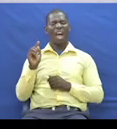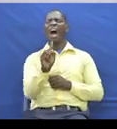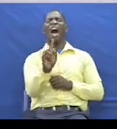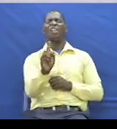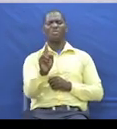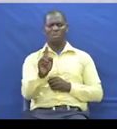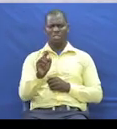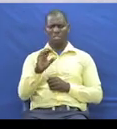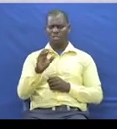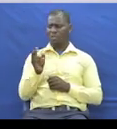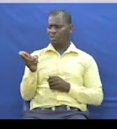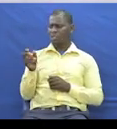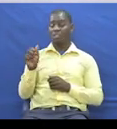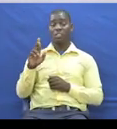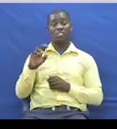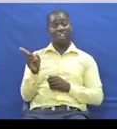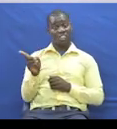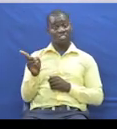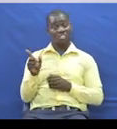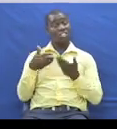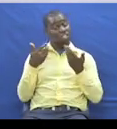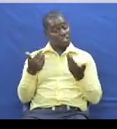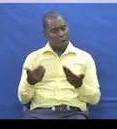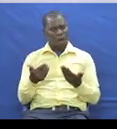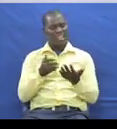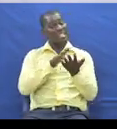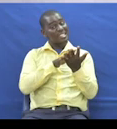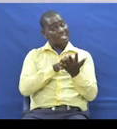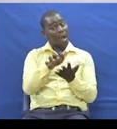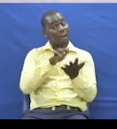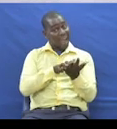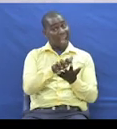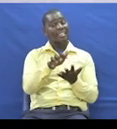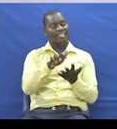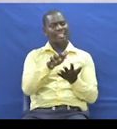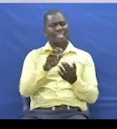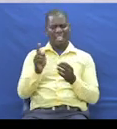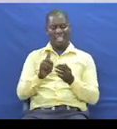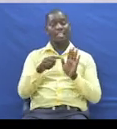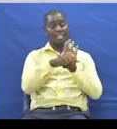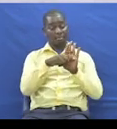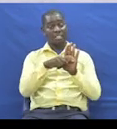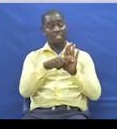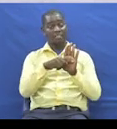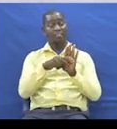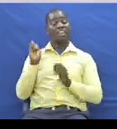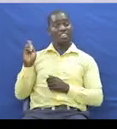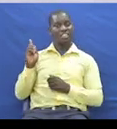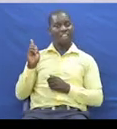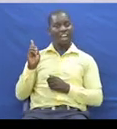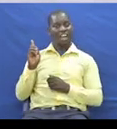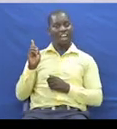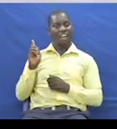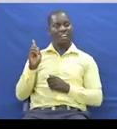can now make a summary out that a nucleus of an atom is positive in nature. So nucleus of